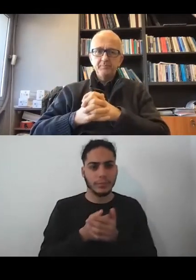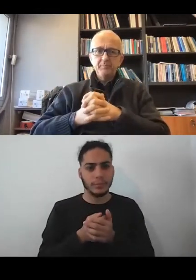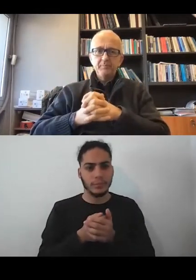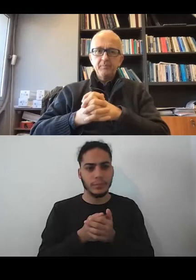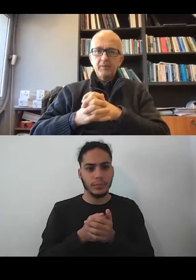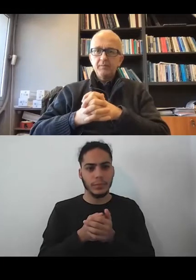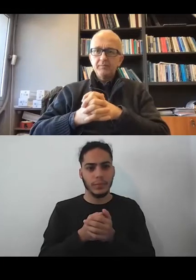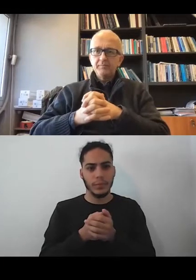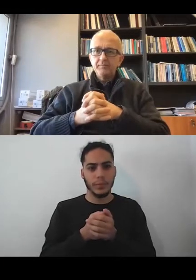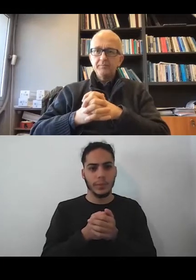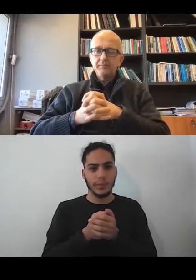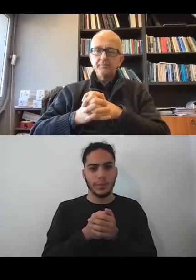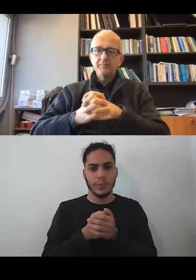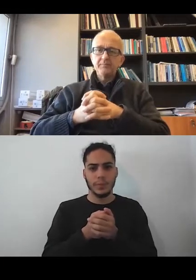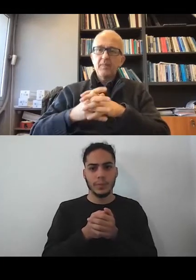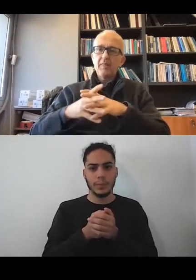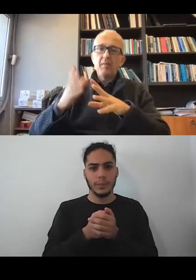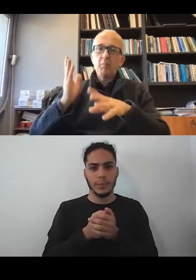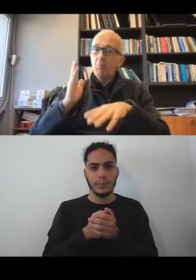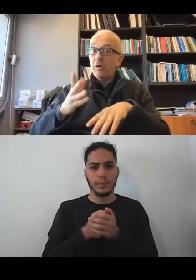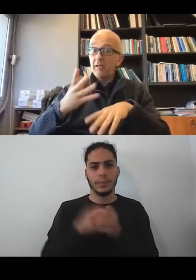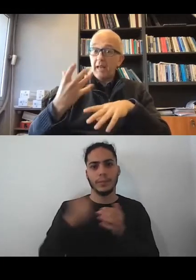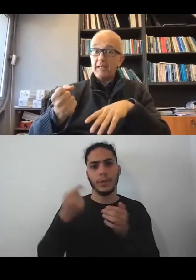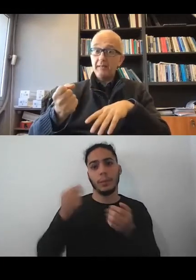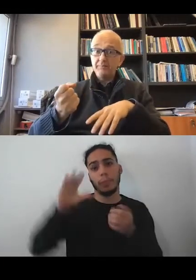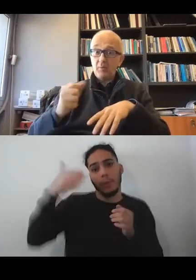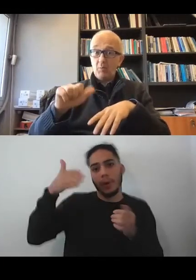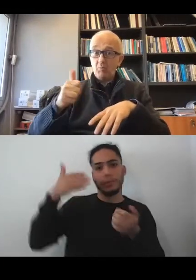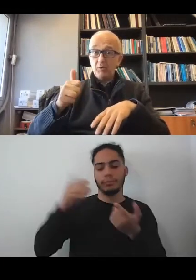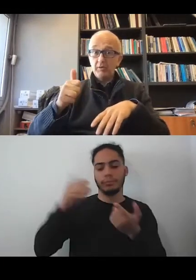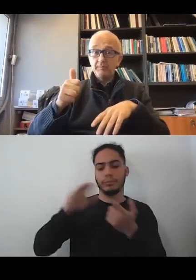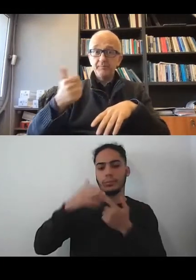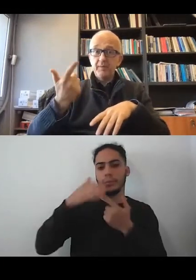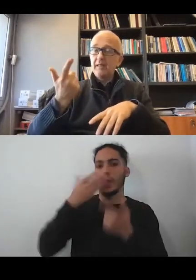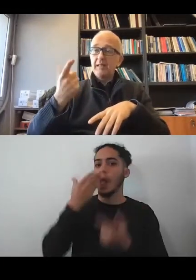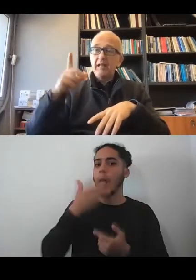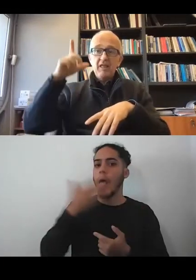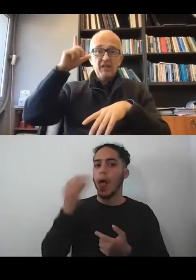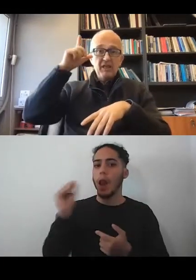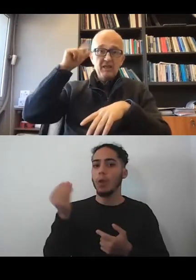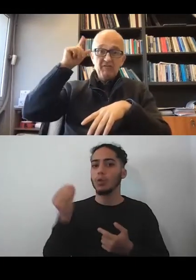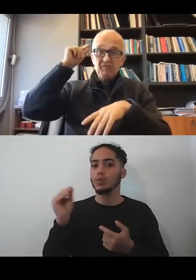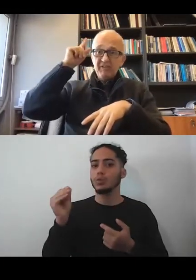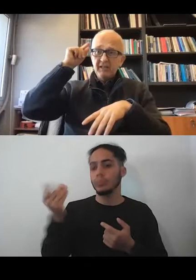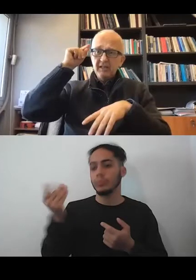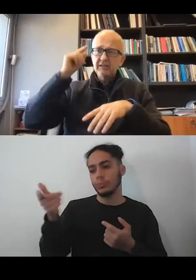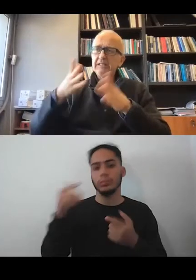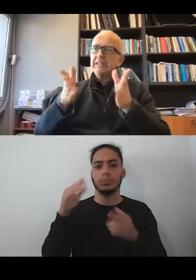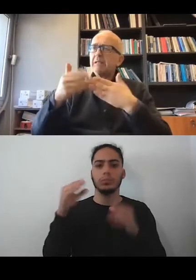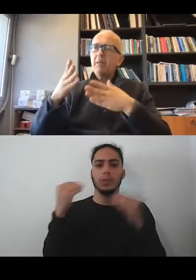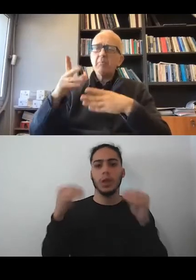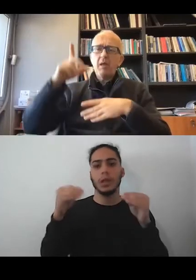be, first of all, the students at special education university departments,